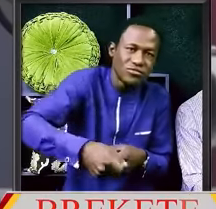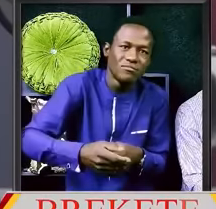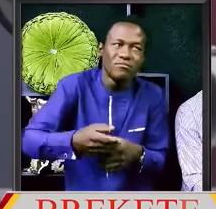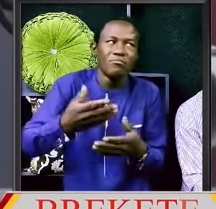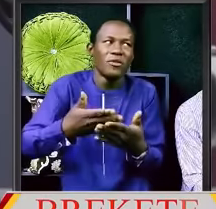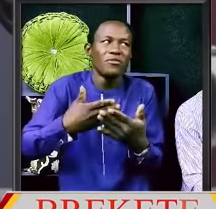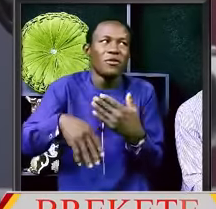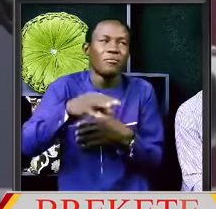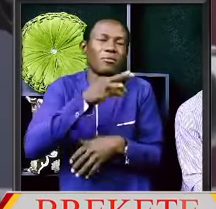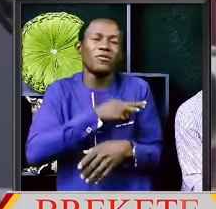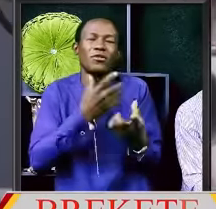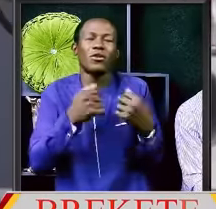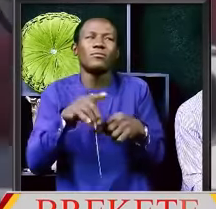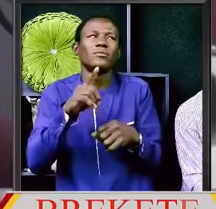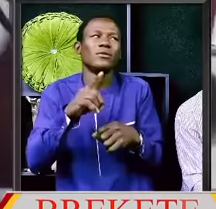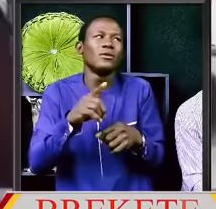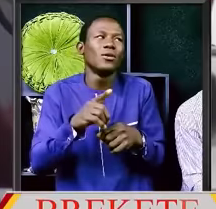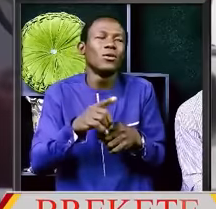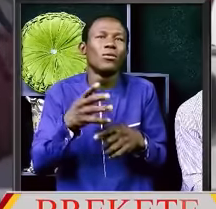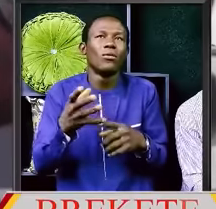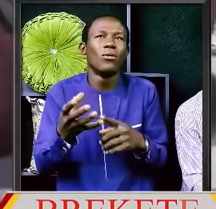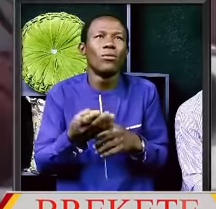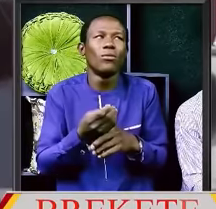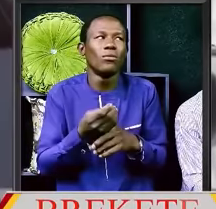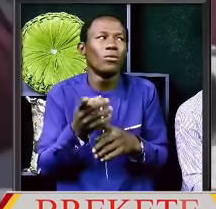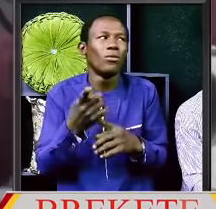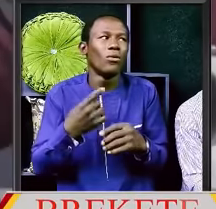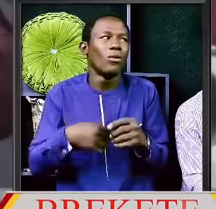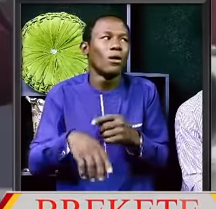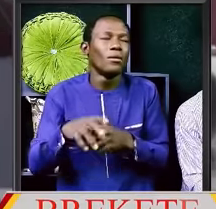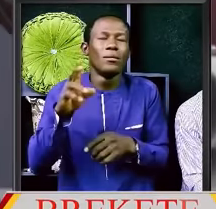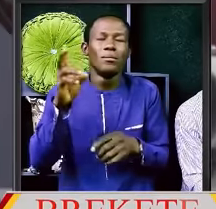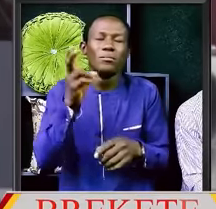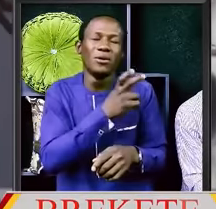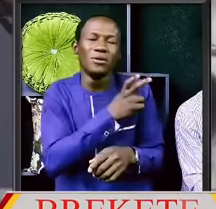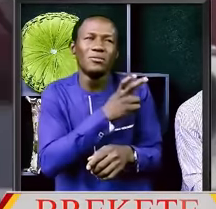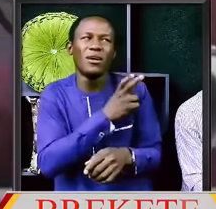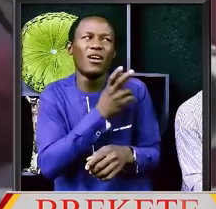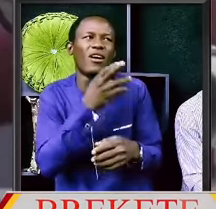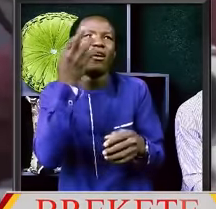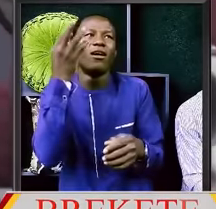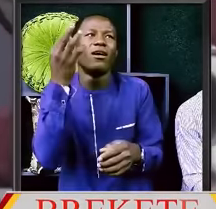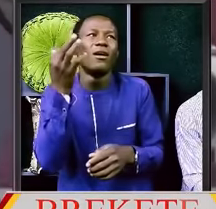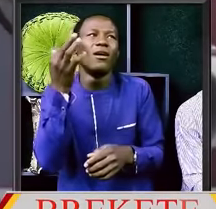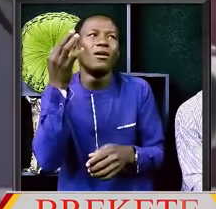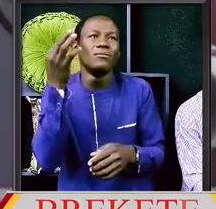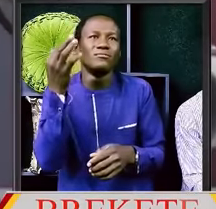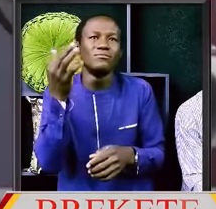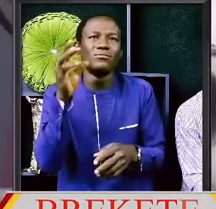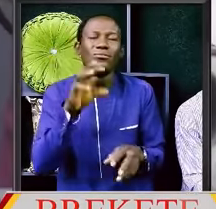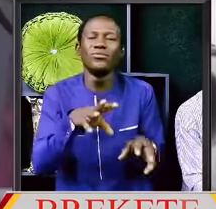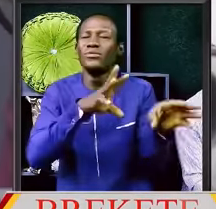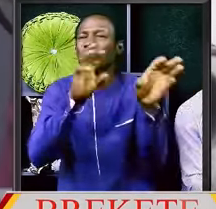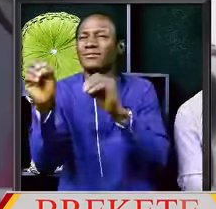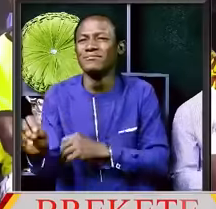he pour himself petrol. They look for, it's Kabiru. That's it, Kabiru, light matches.